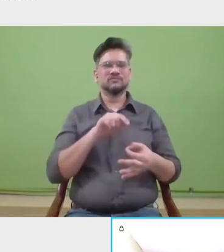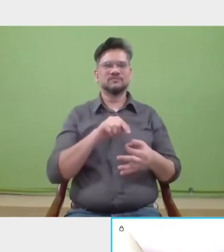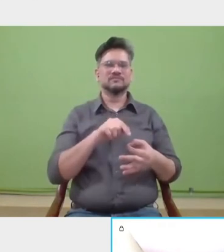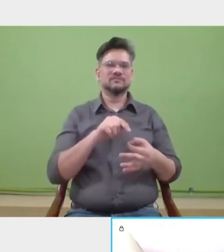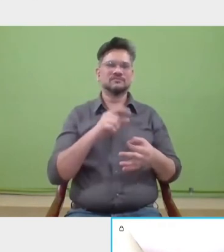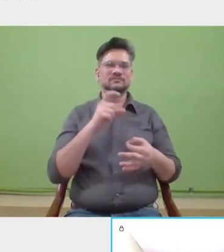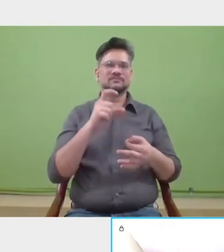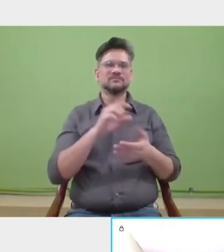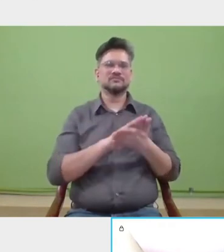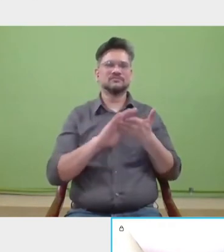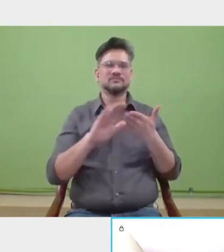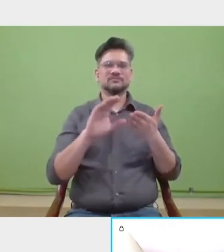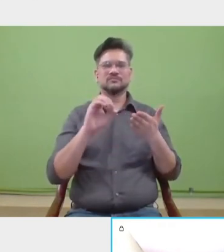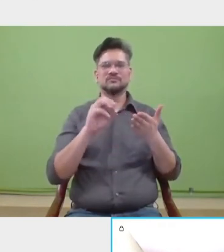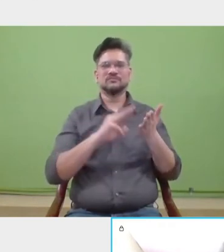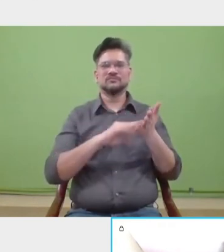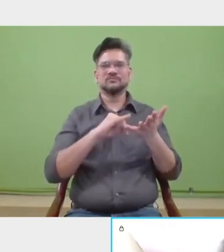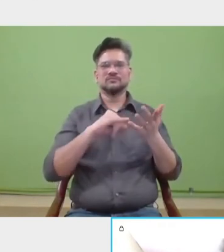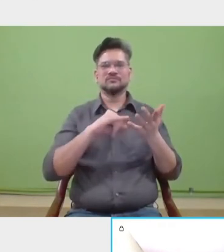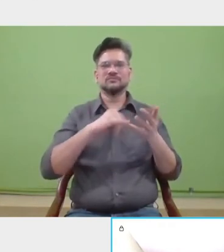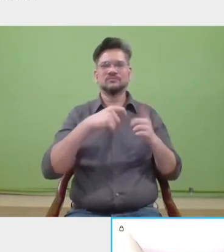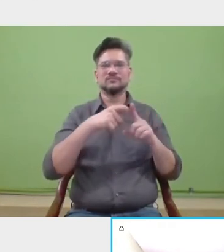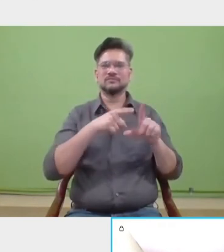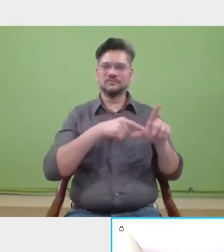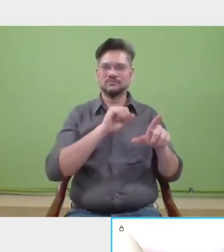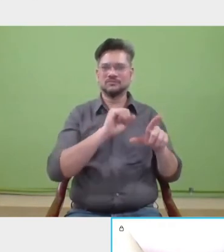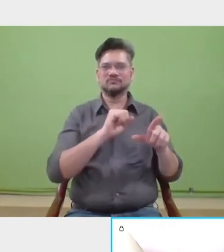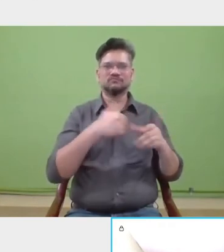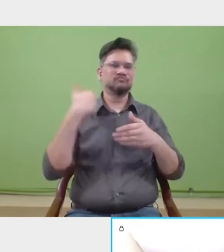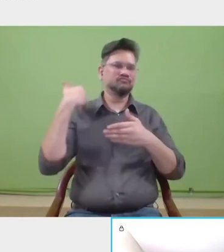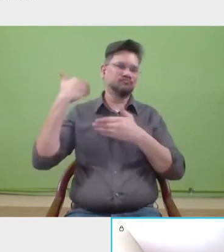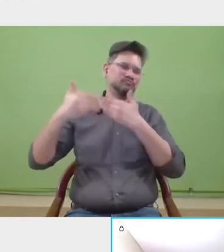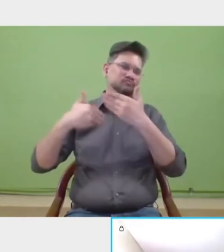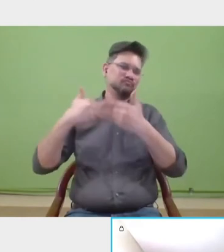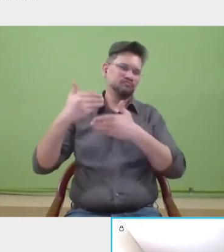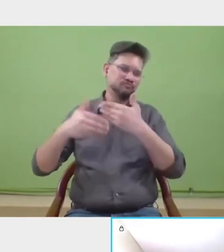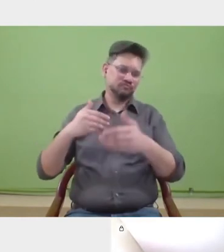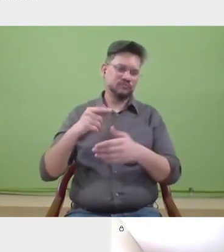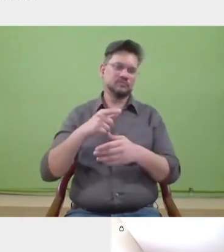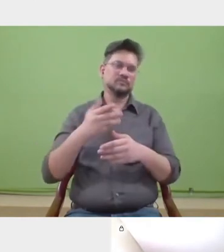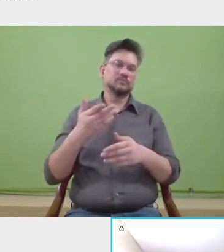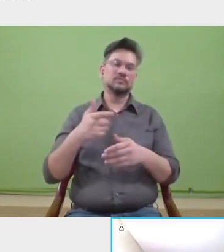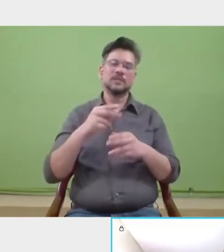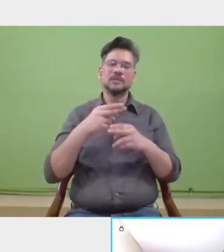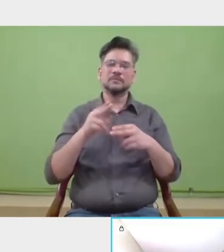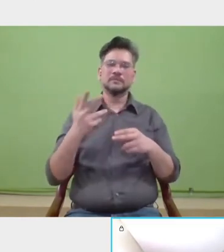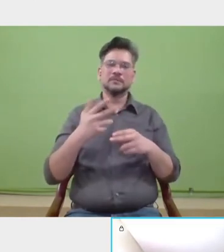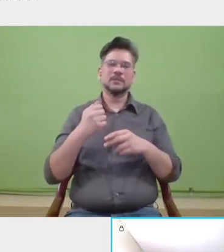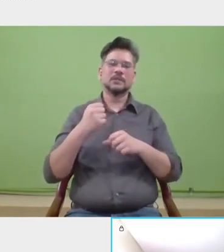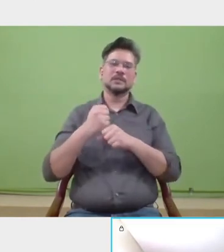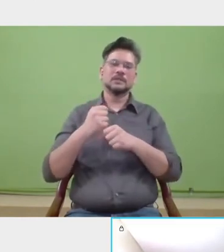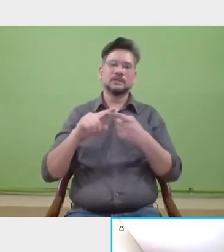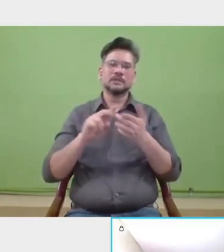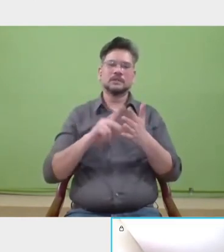and this is called the generative grammar tradition and uh the main uh everlasting sort of